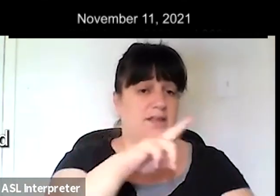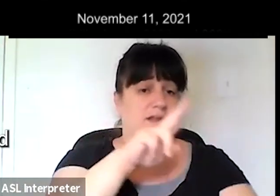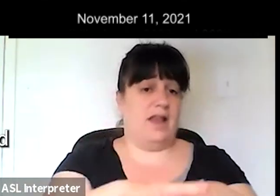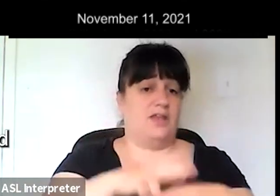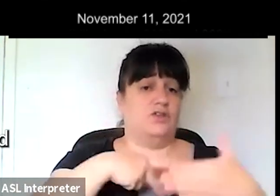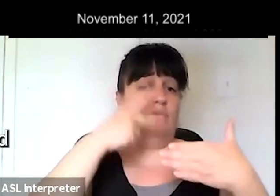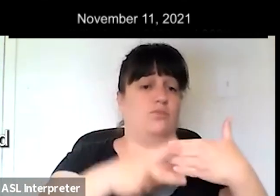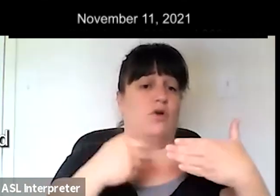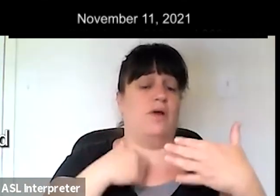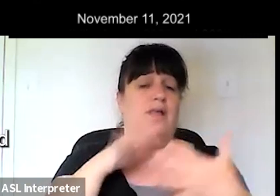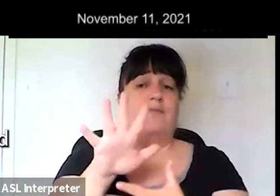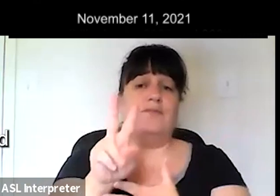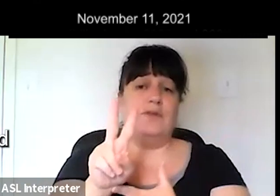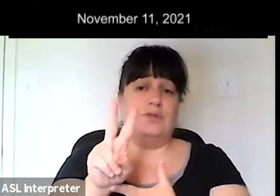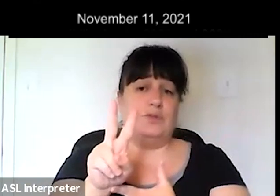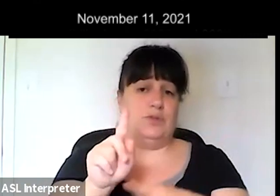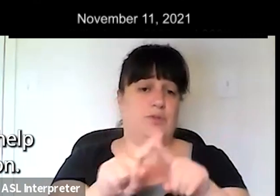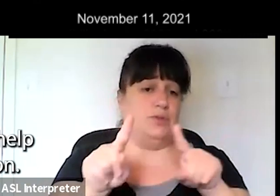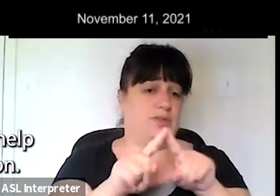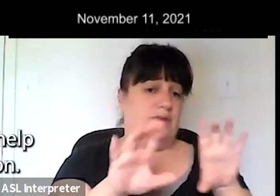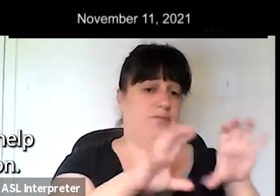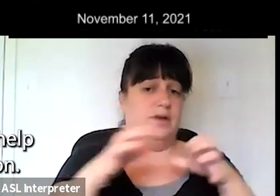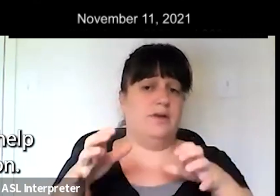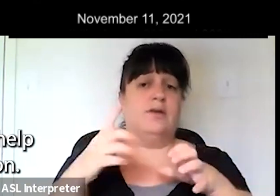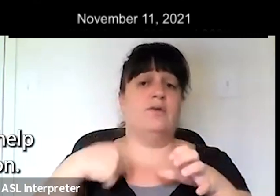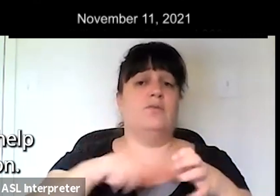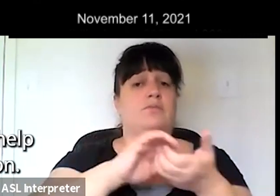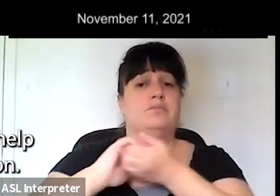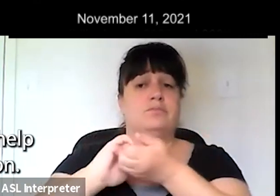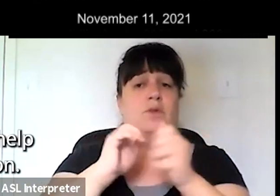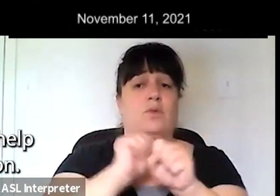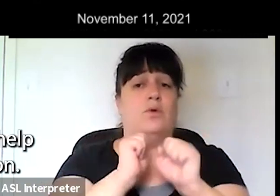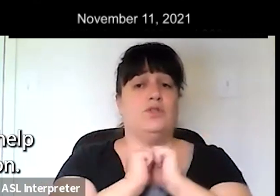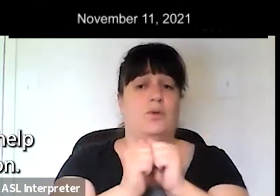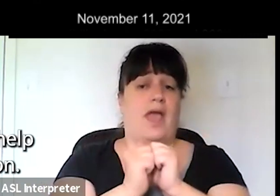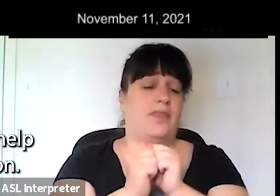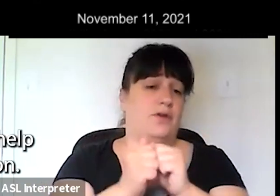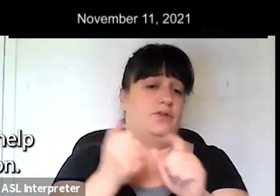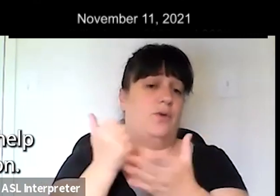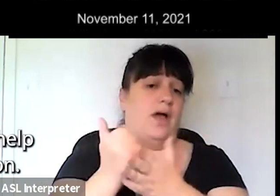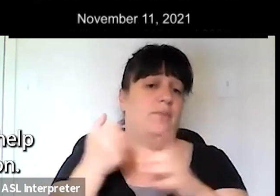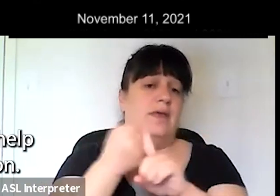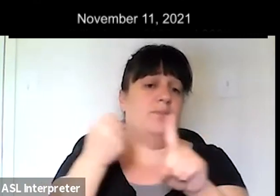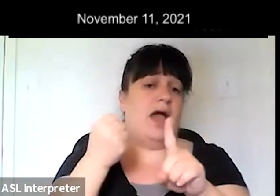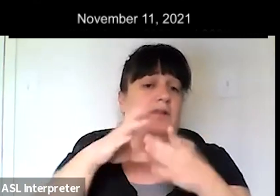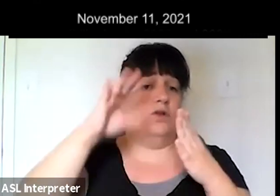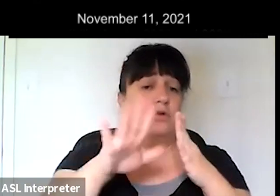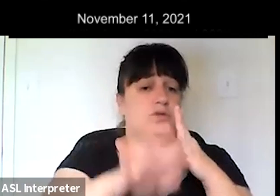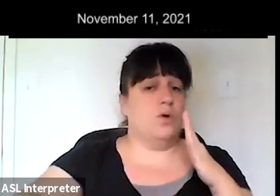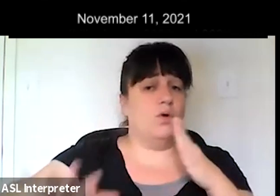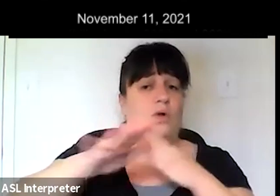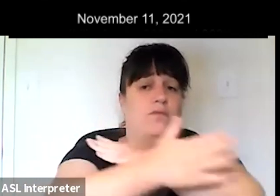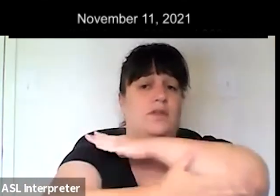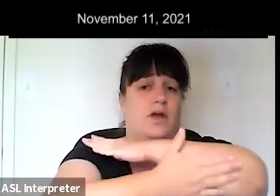is comprised of 52 different consortia, and we all work together and try to help impact learners all across the nation. So for